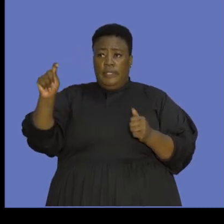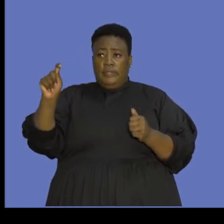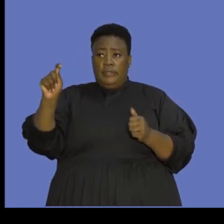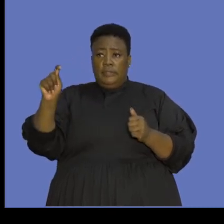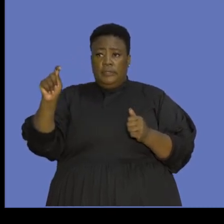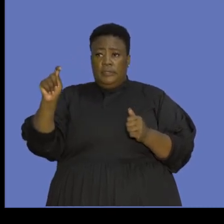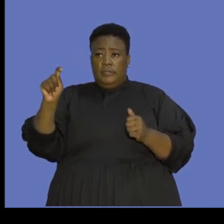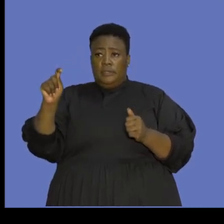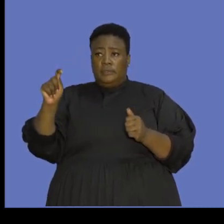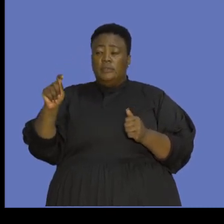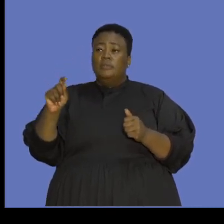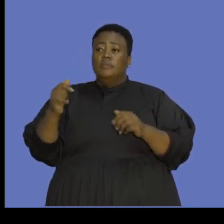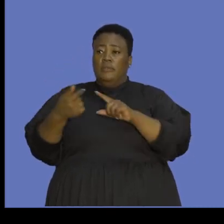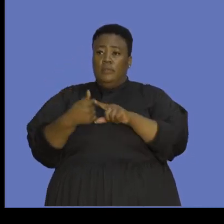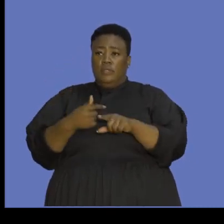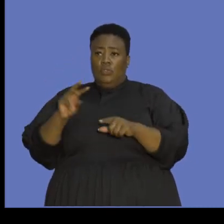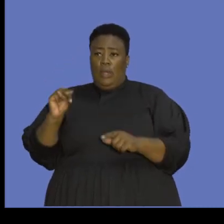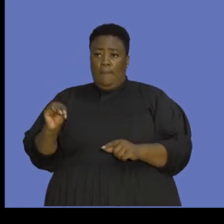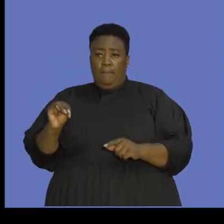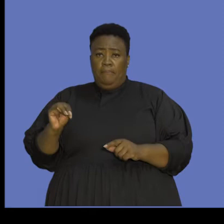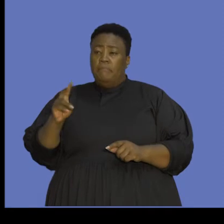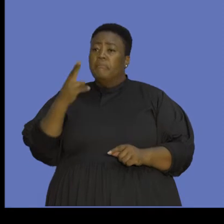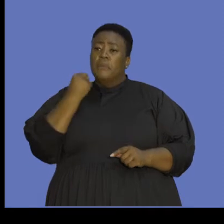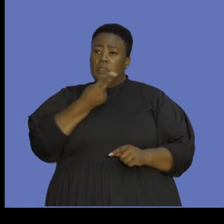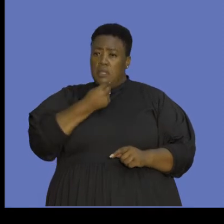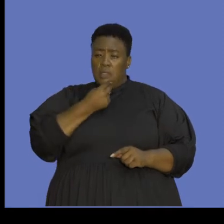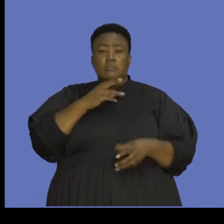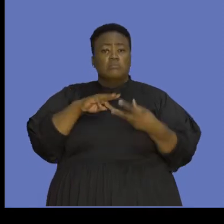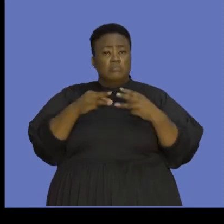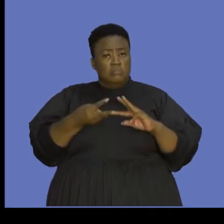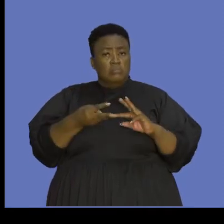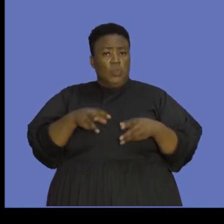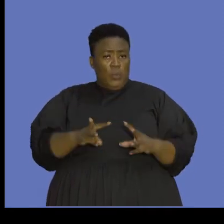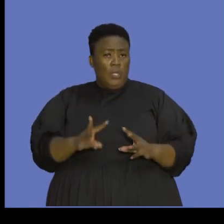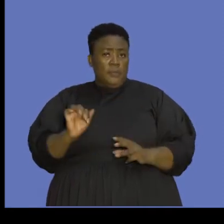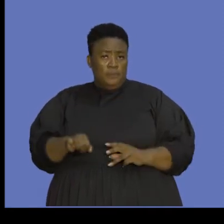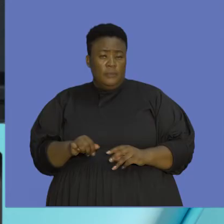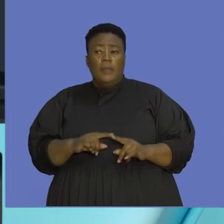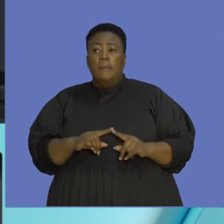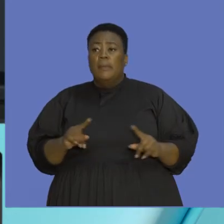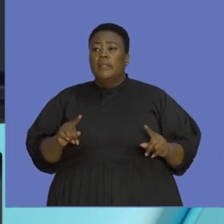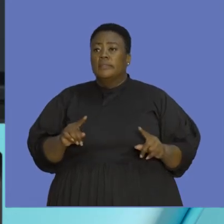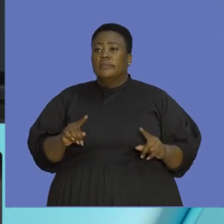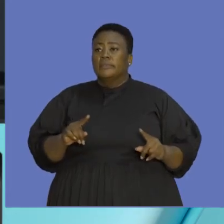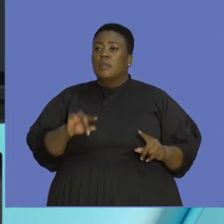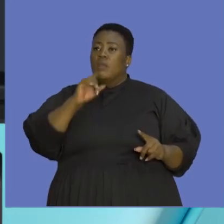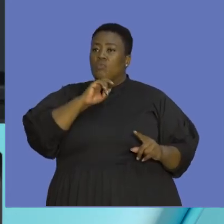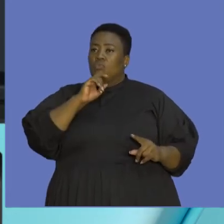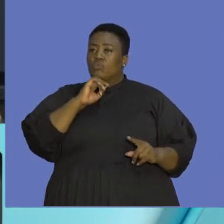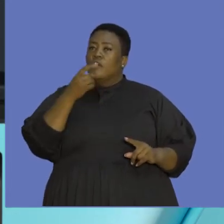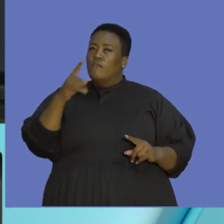inversely proportional to m. This is nice. It's a mathematical expression, but it's not useful